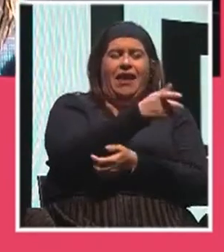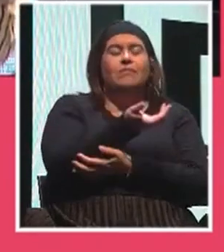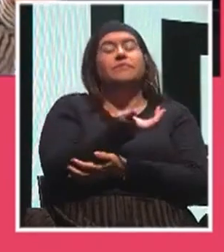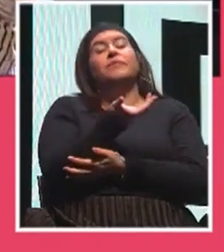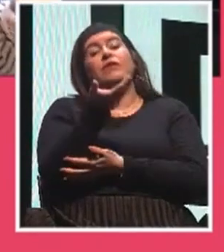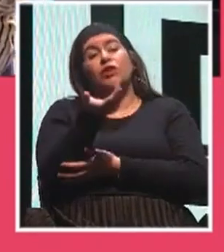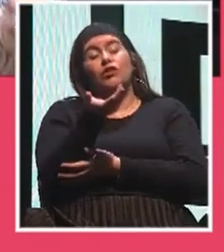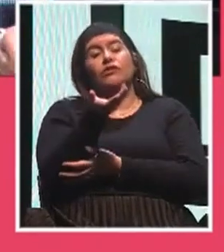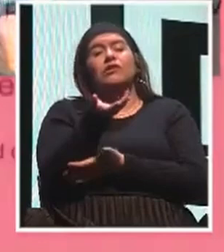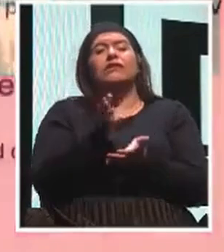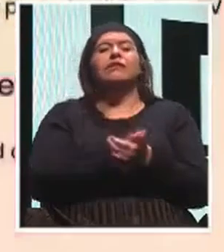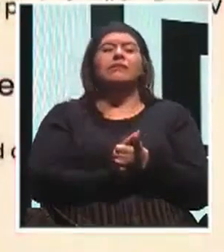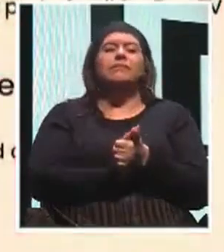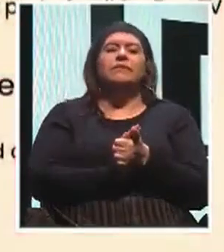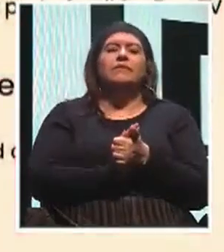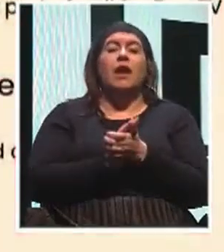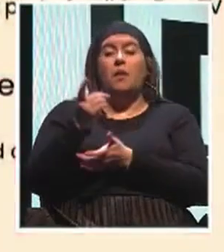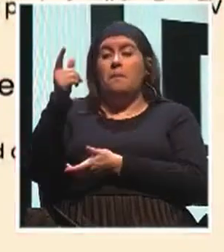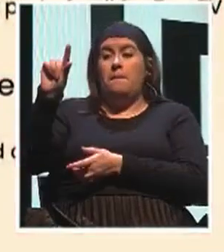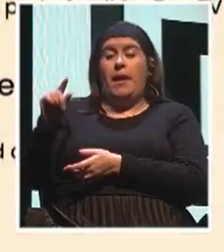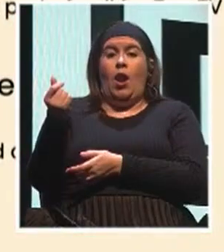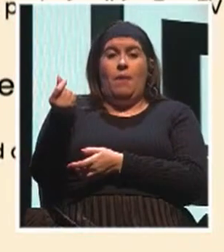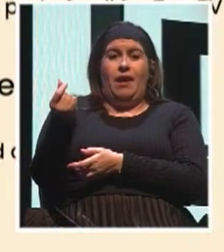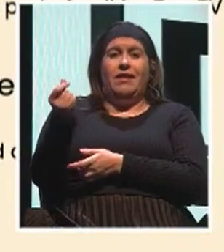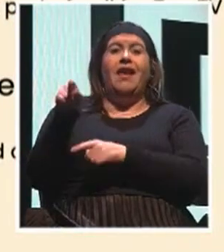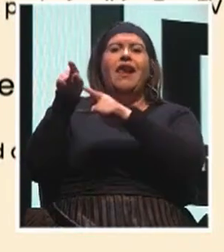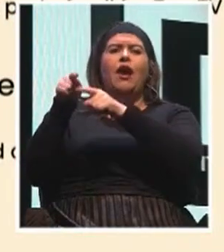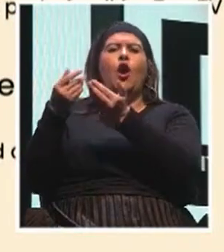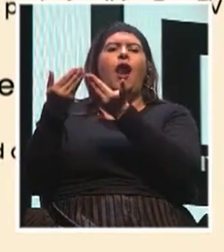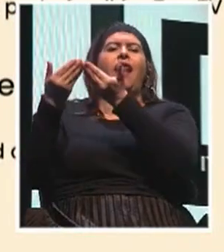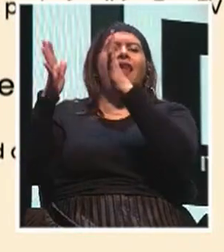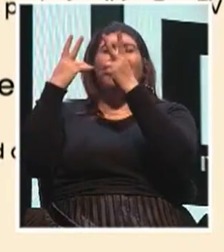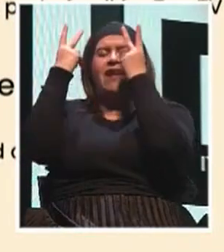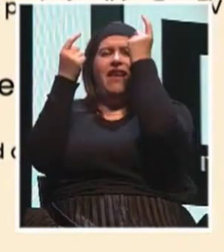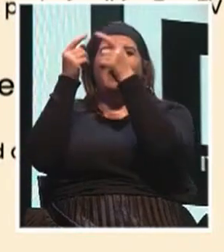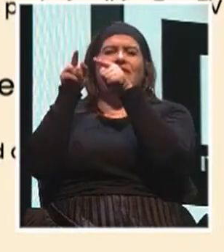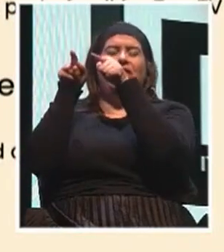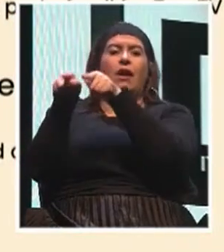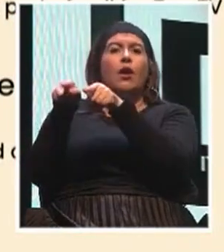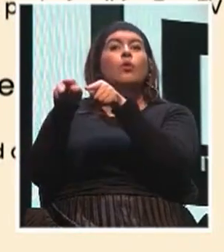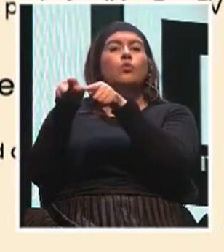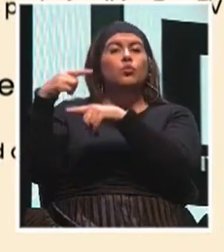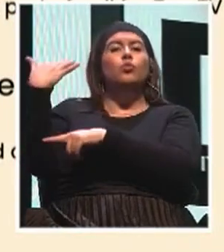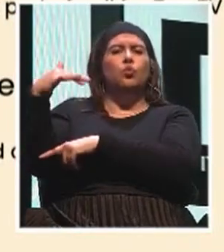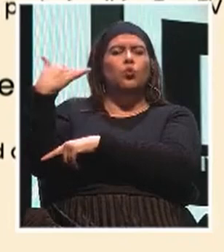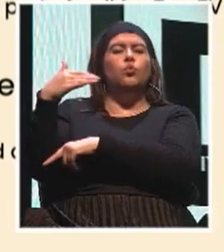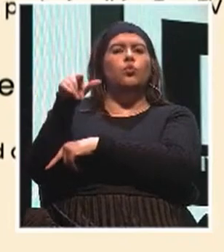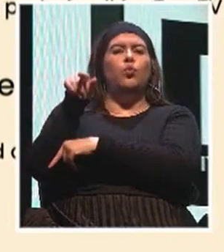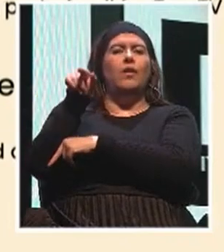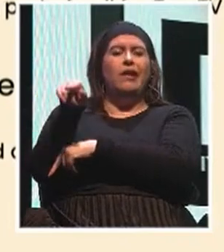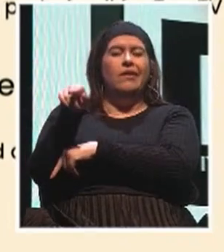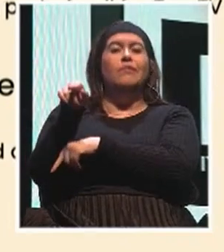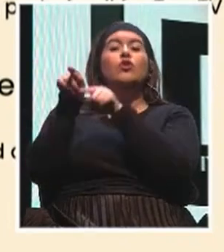them more creative freedom. And that is really hugely important. And when they gave them the more creative freedom, they said, you can make